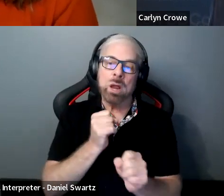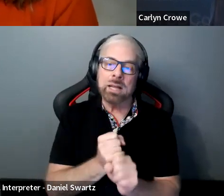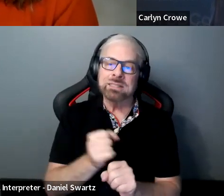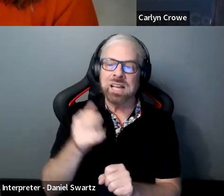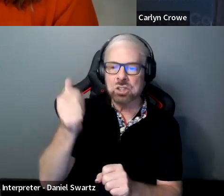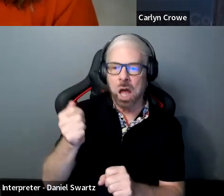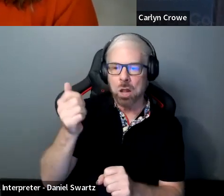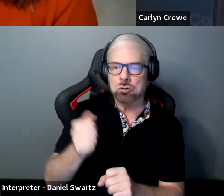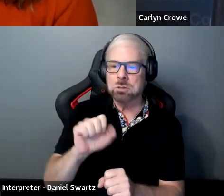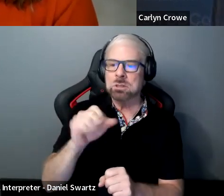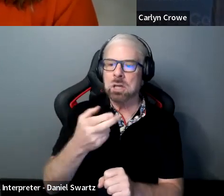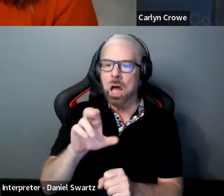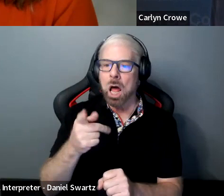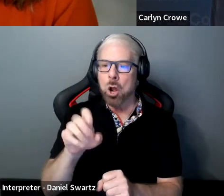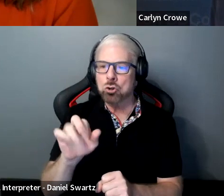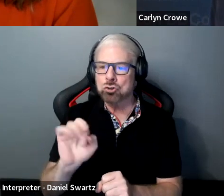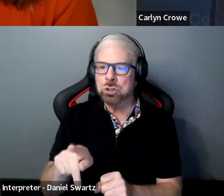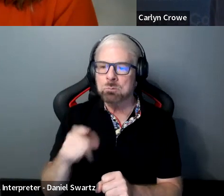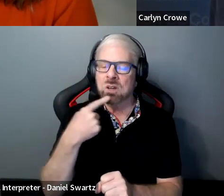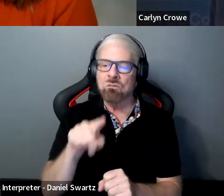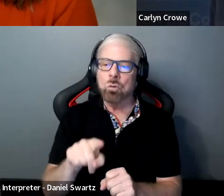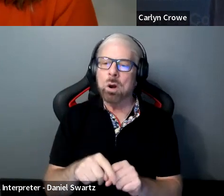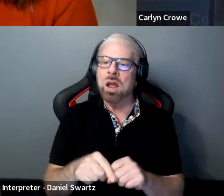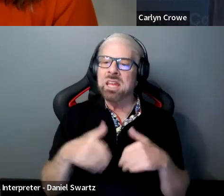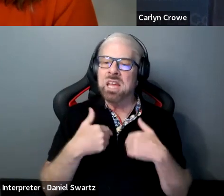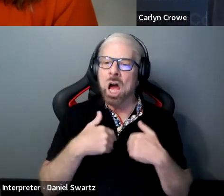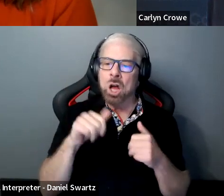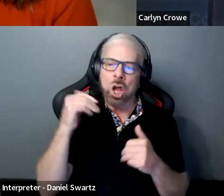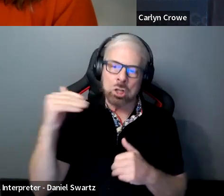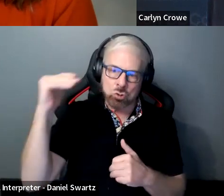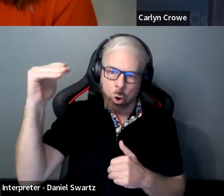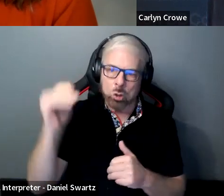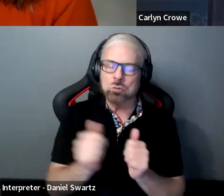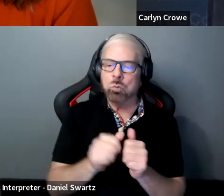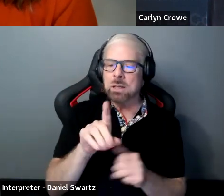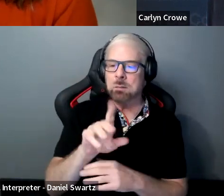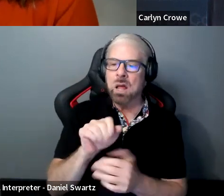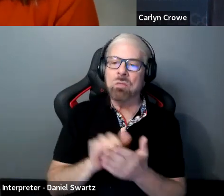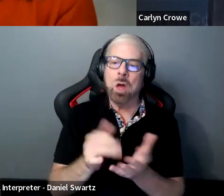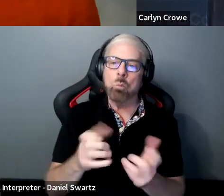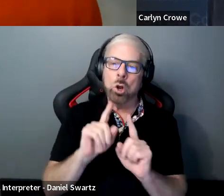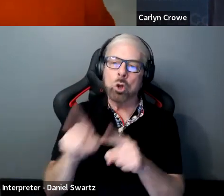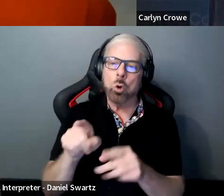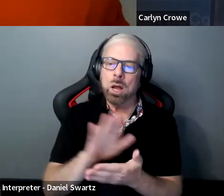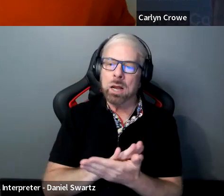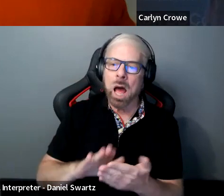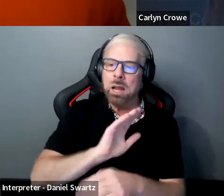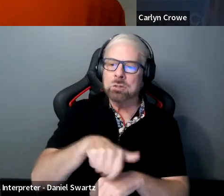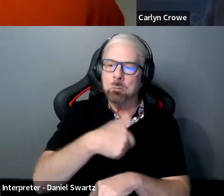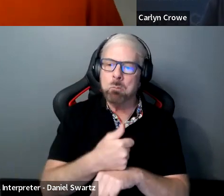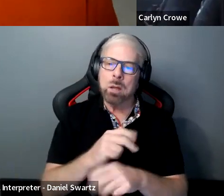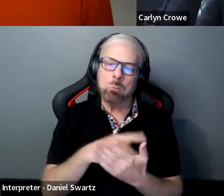for individuals, young adults with disabilities who want to go to these college-based programs after high